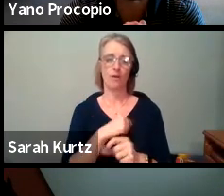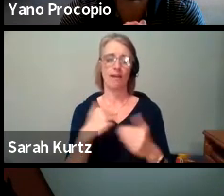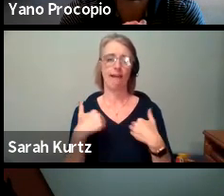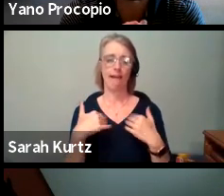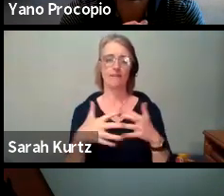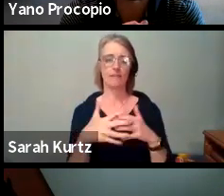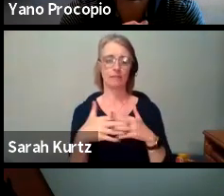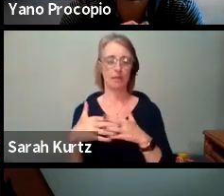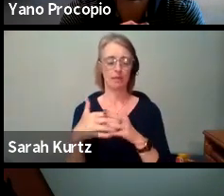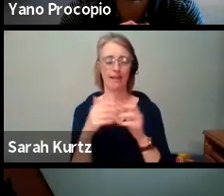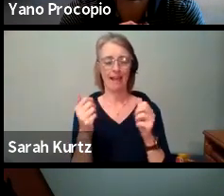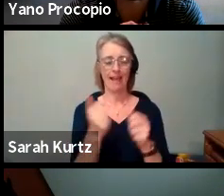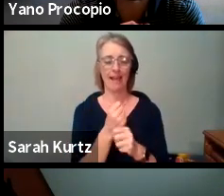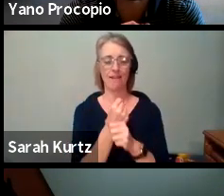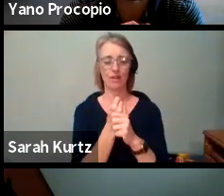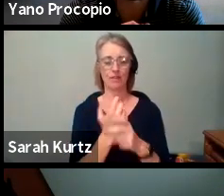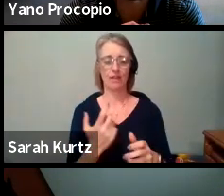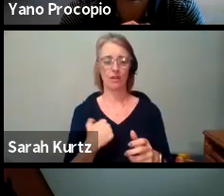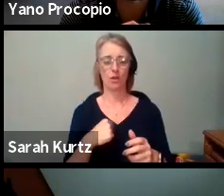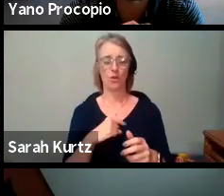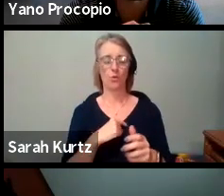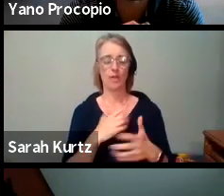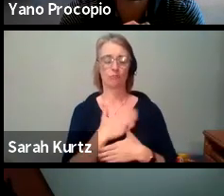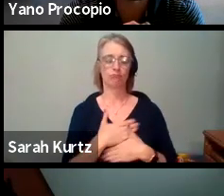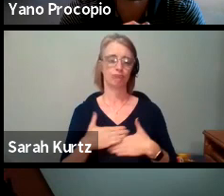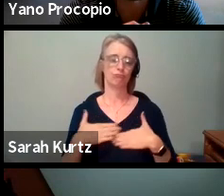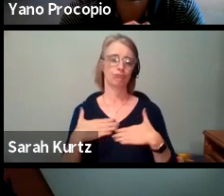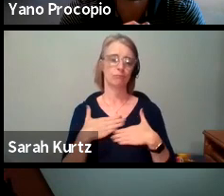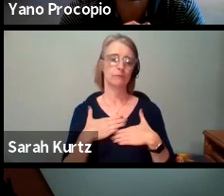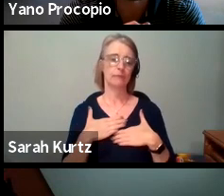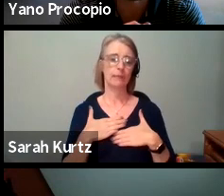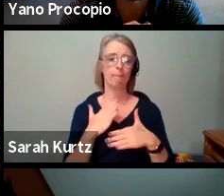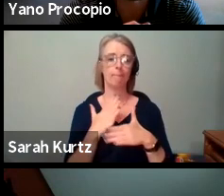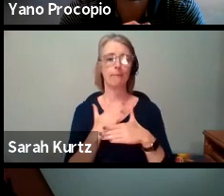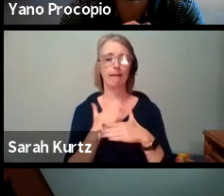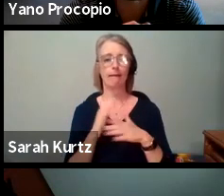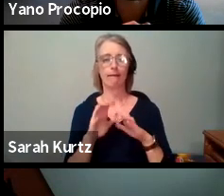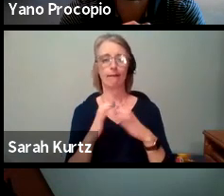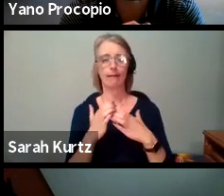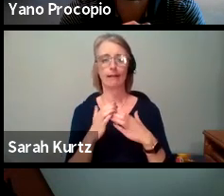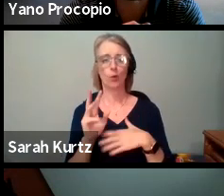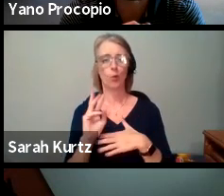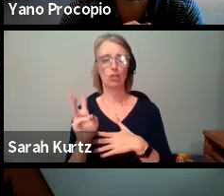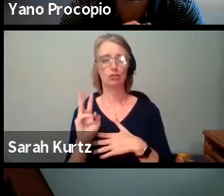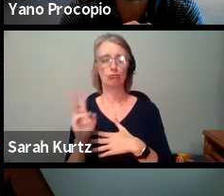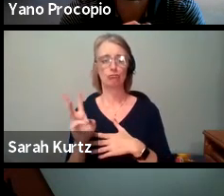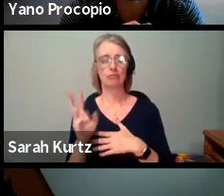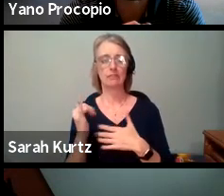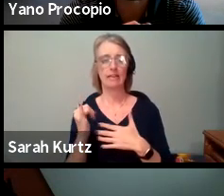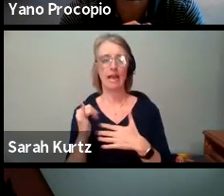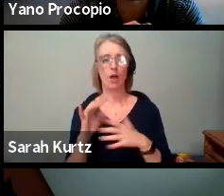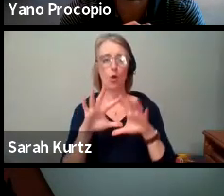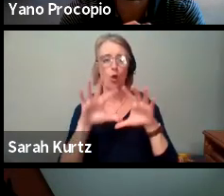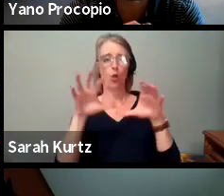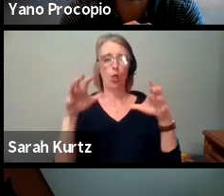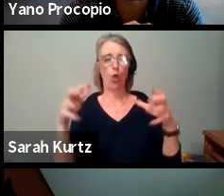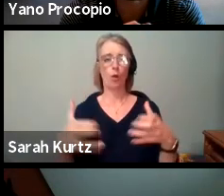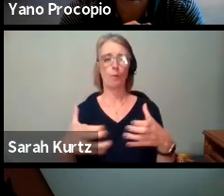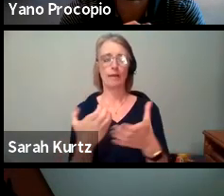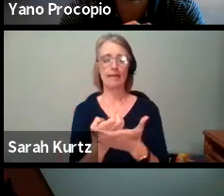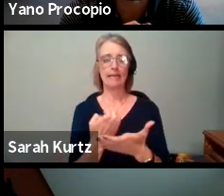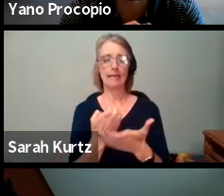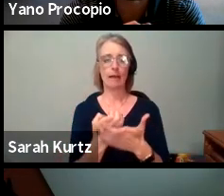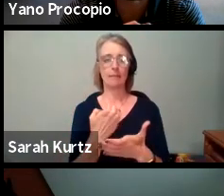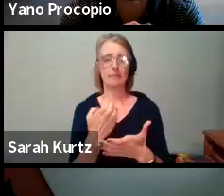Americans, everything we enjoy as middle-class Westerners in a now globalized economic